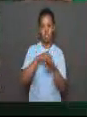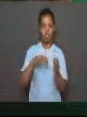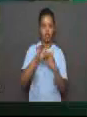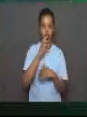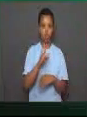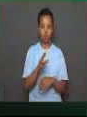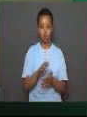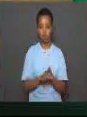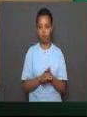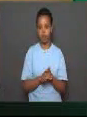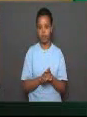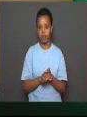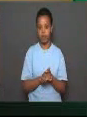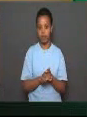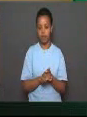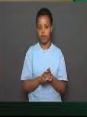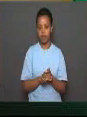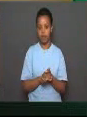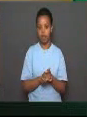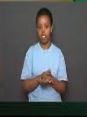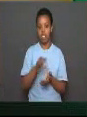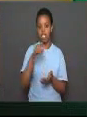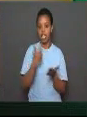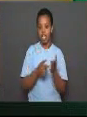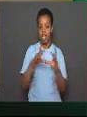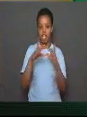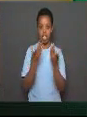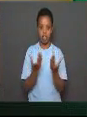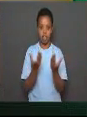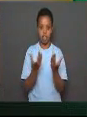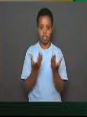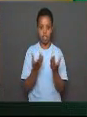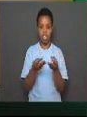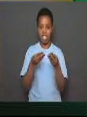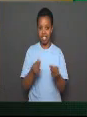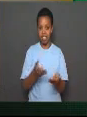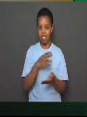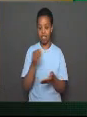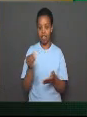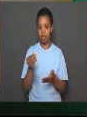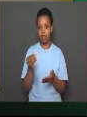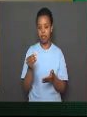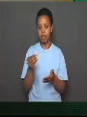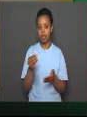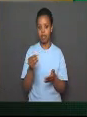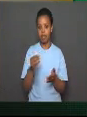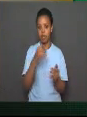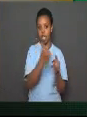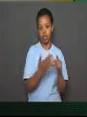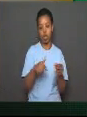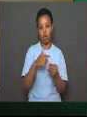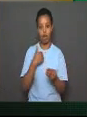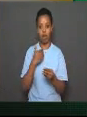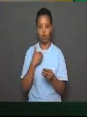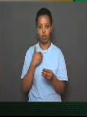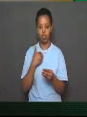intertidal. The intertidal zone on sandier shores is not layered like in